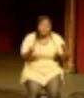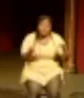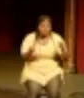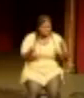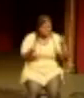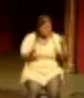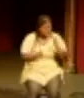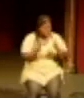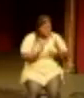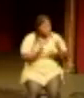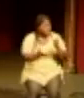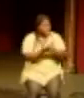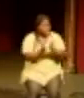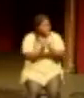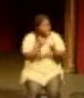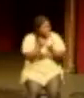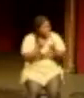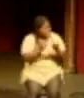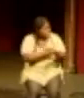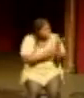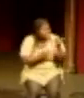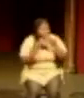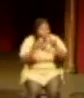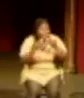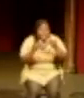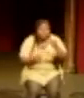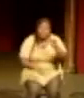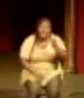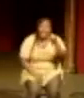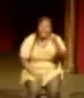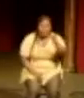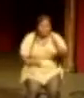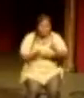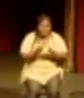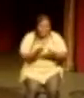our technology here this morning. So thank you to Aaron and Nels.